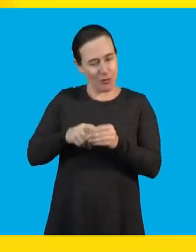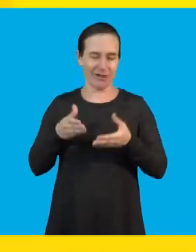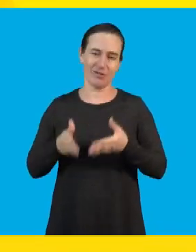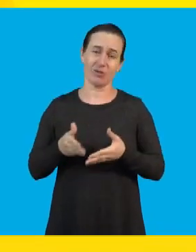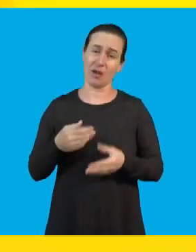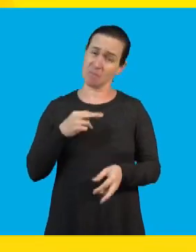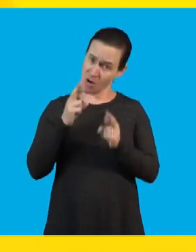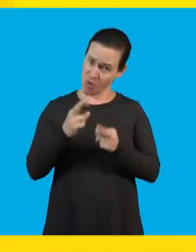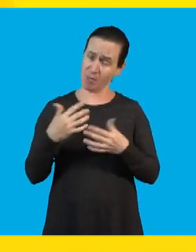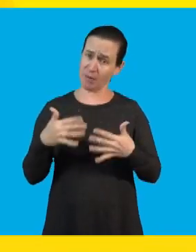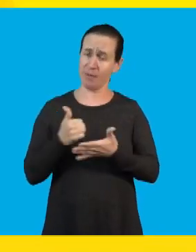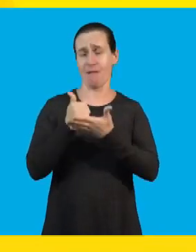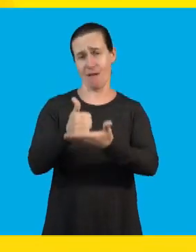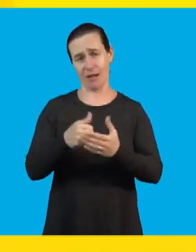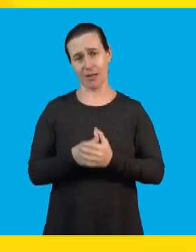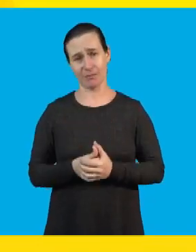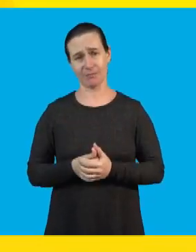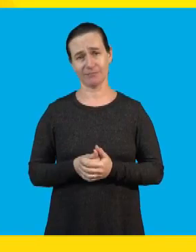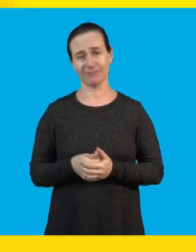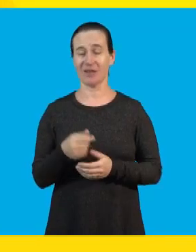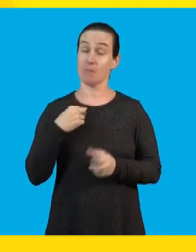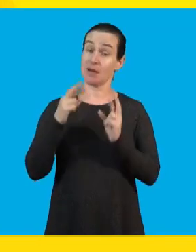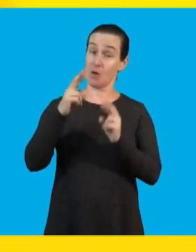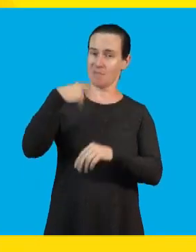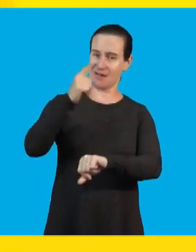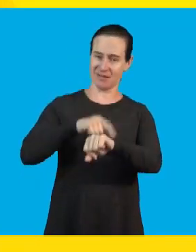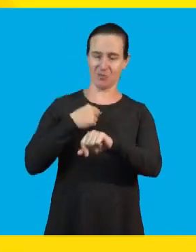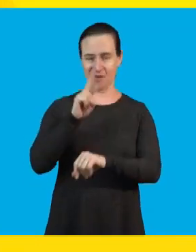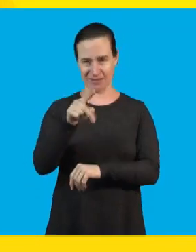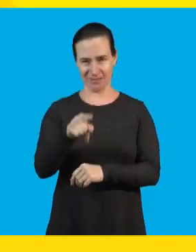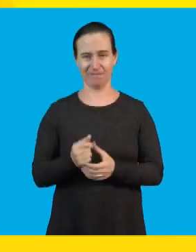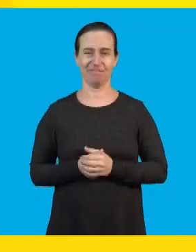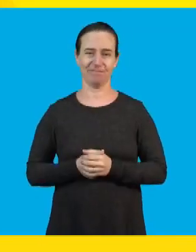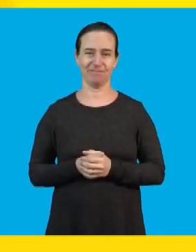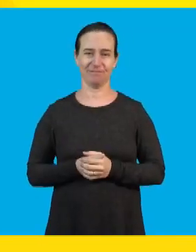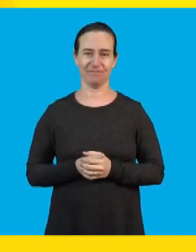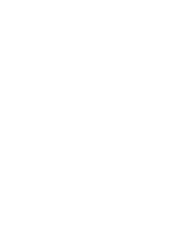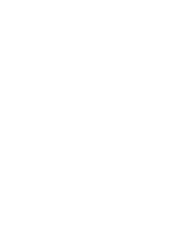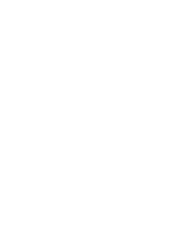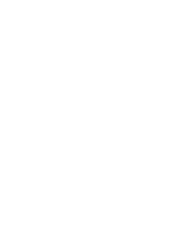session. We hope the session has helped you and we hope to see you soon.